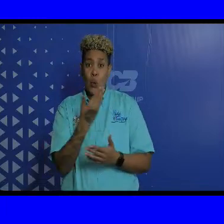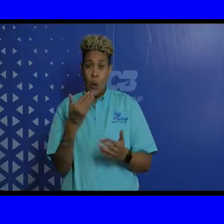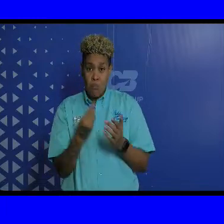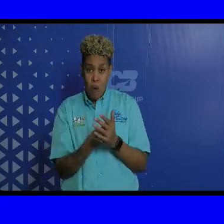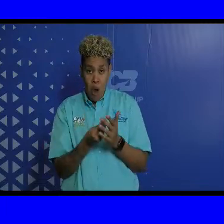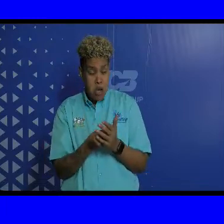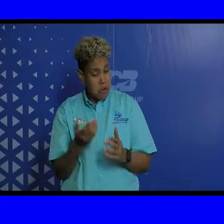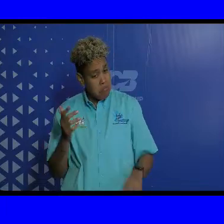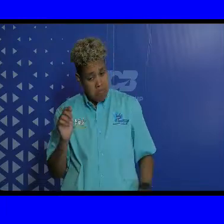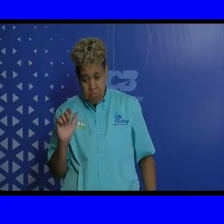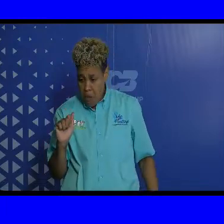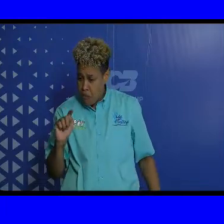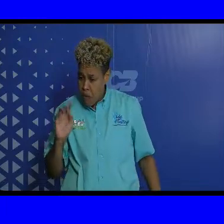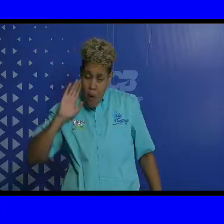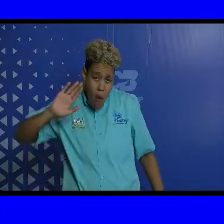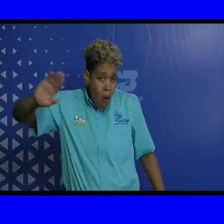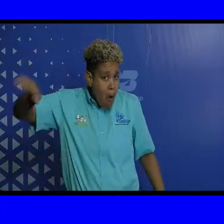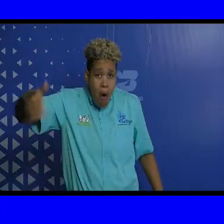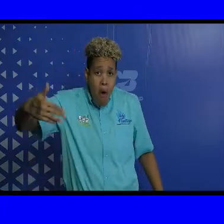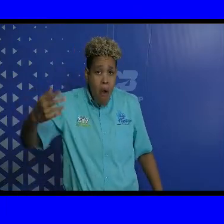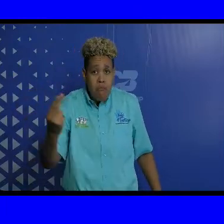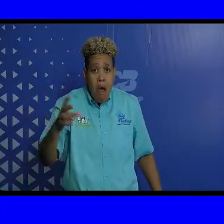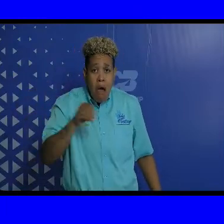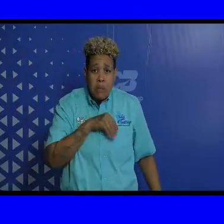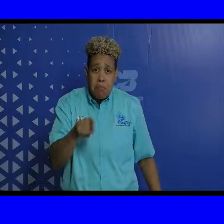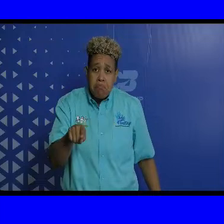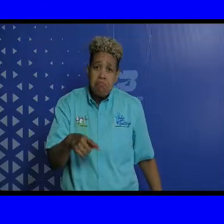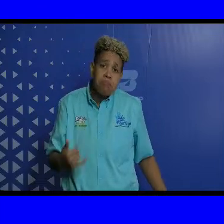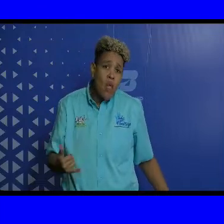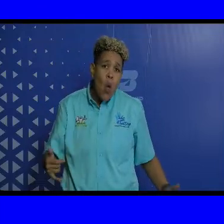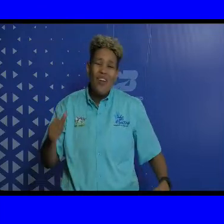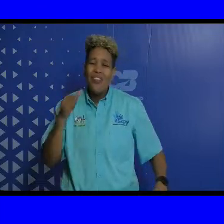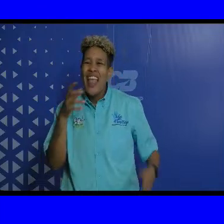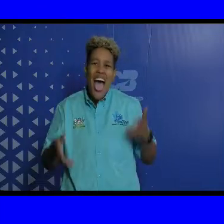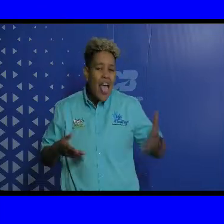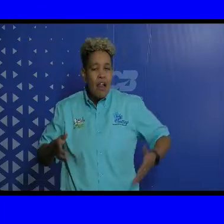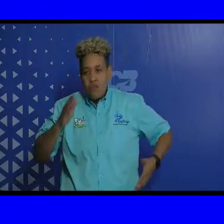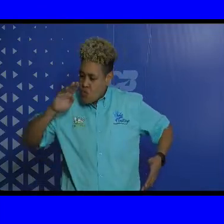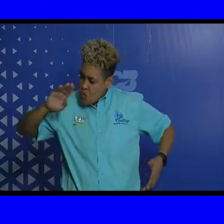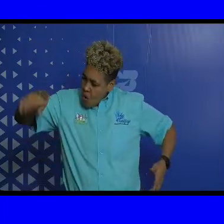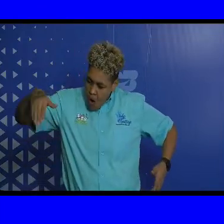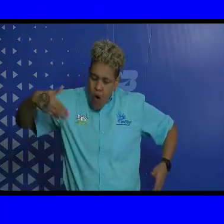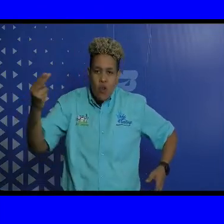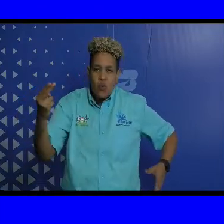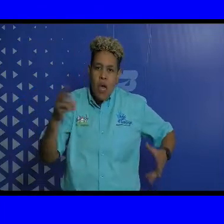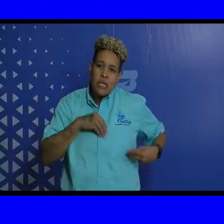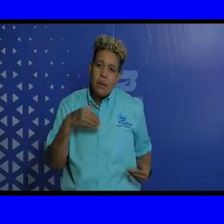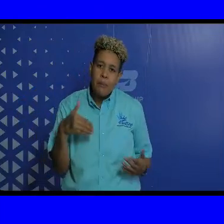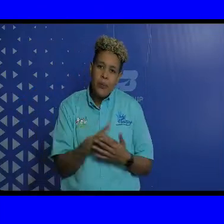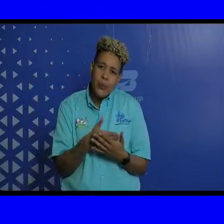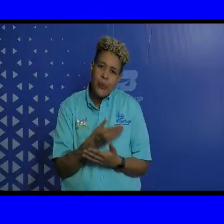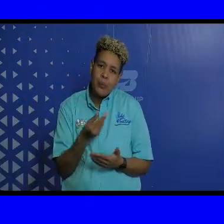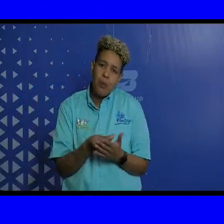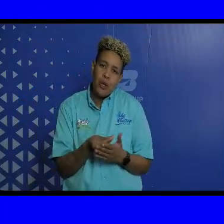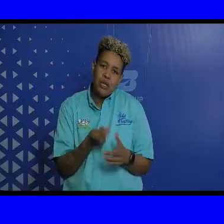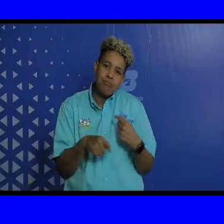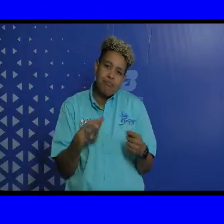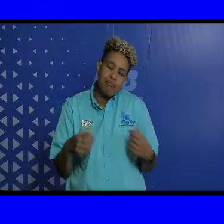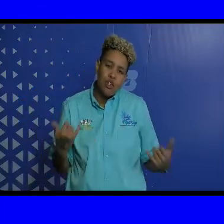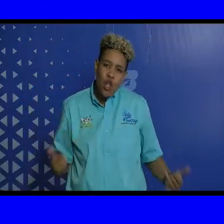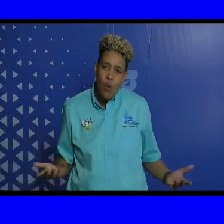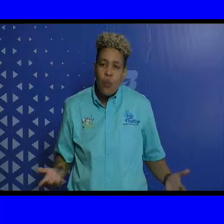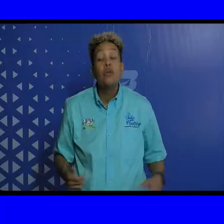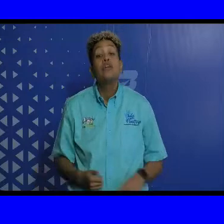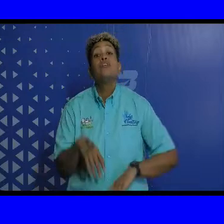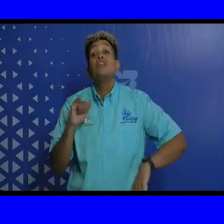that have been introduced in the country and are replacing the old notes.